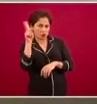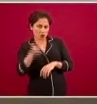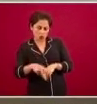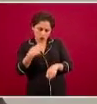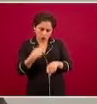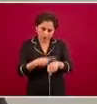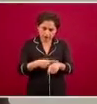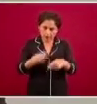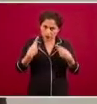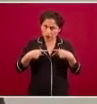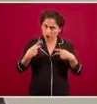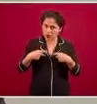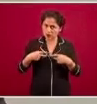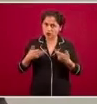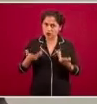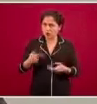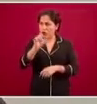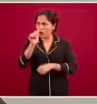Mexico has a